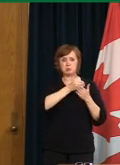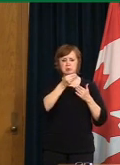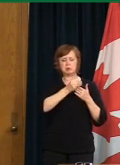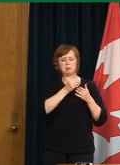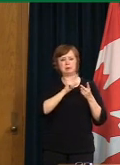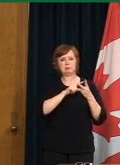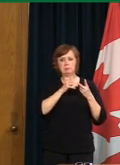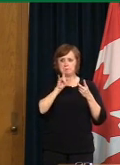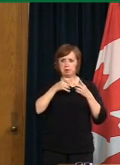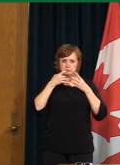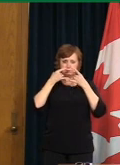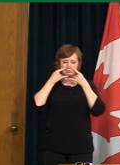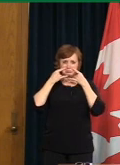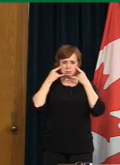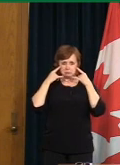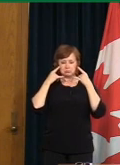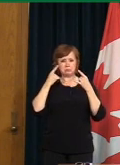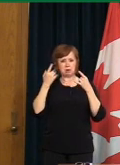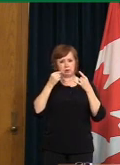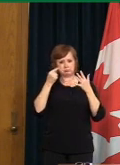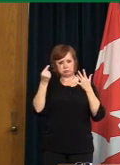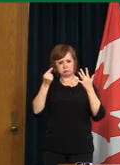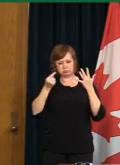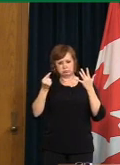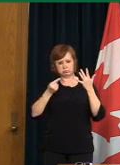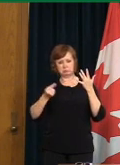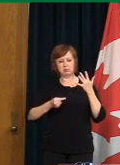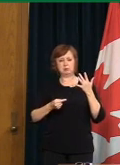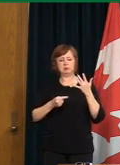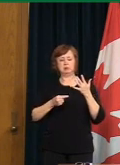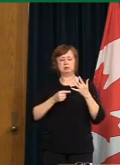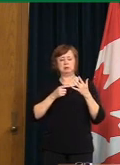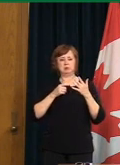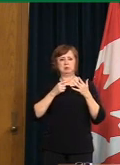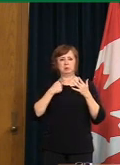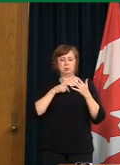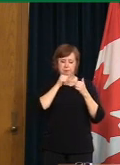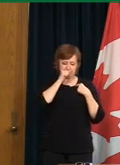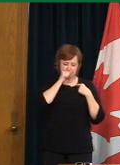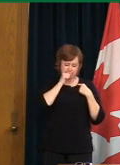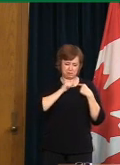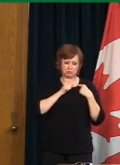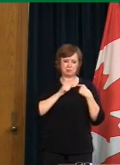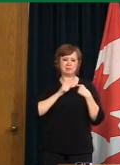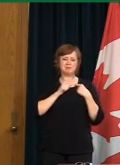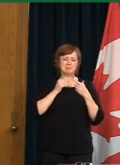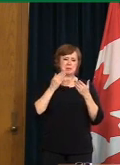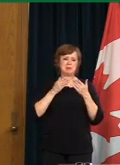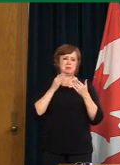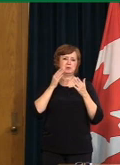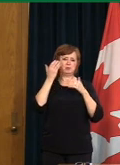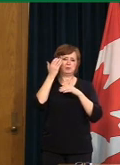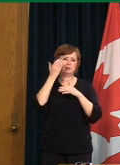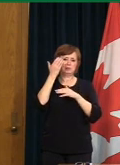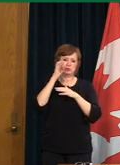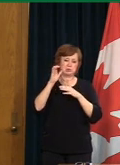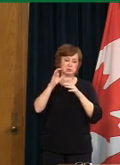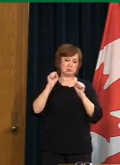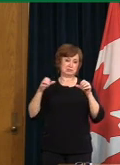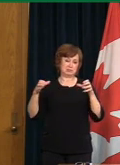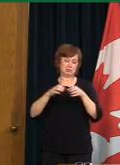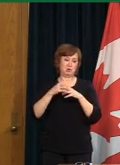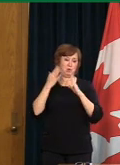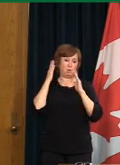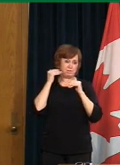Do what we can to bend the rate of transmission. It's our hope that our families can once again come together sooner rather than later. This is a